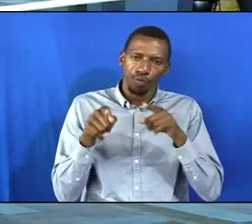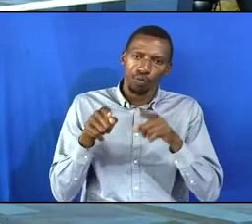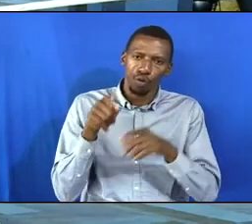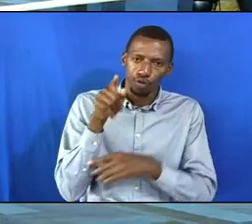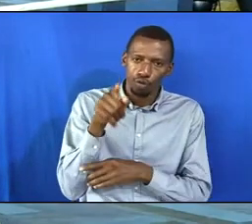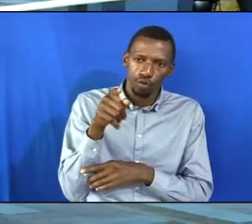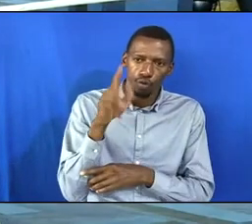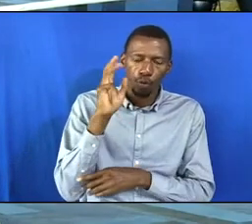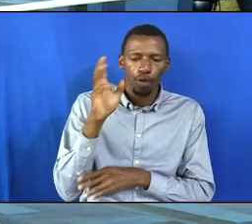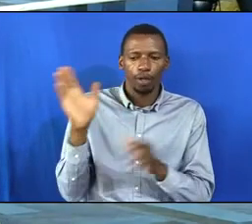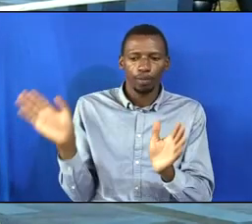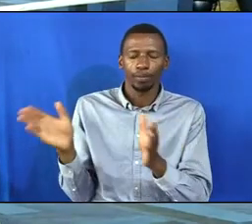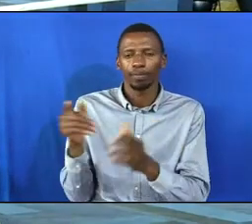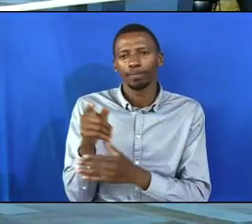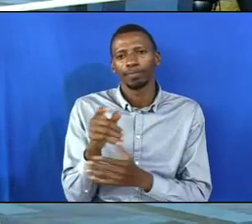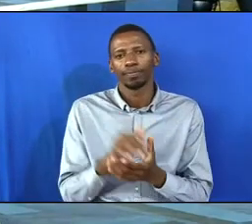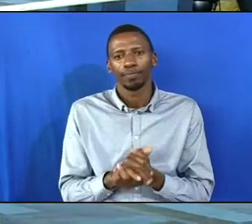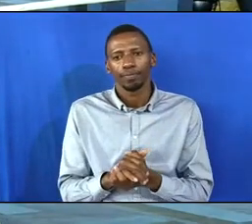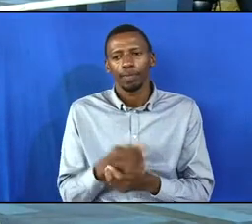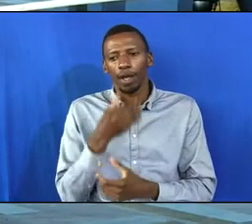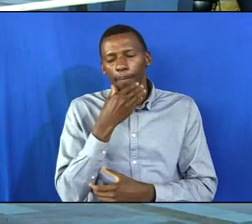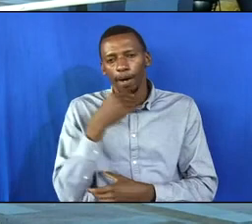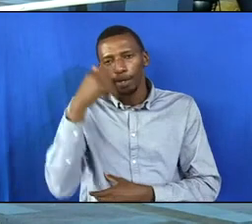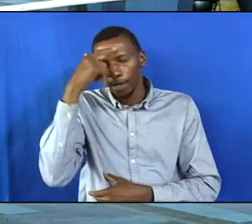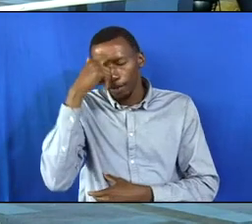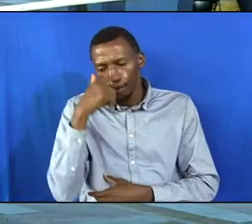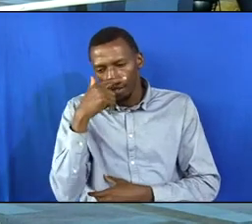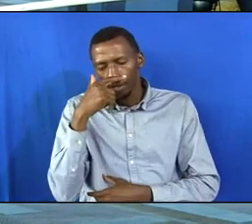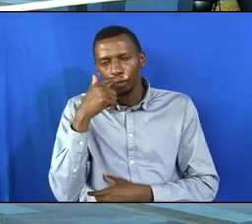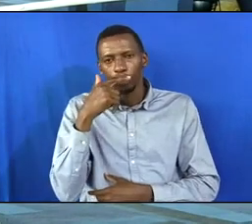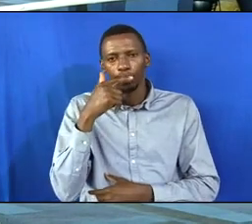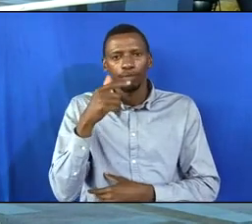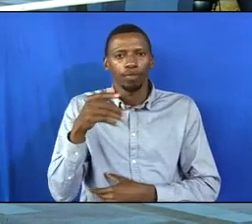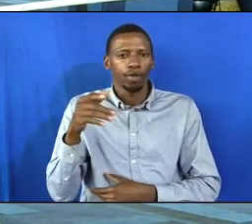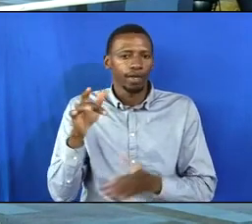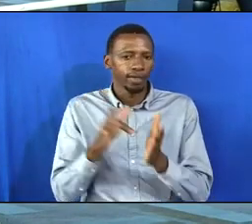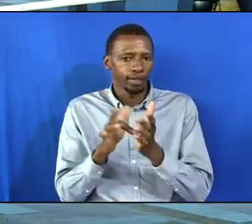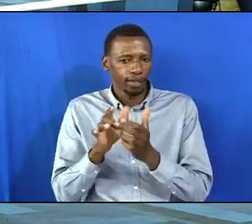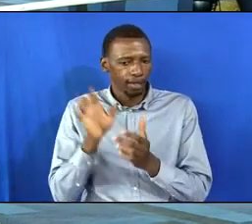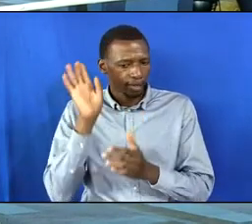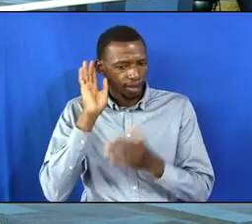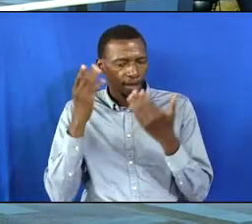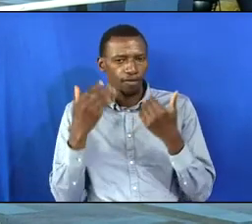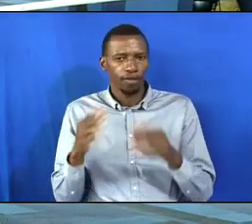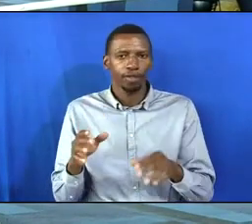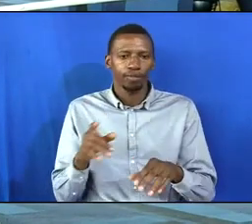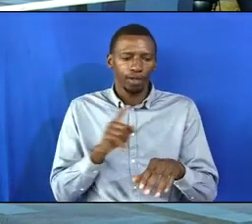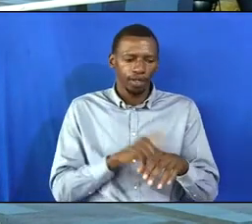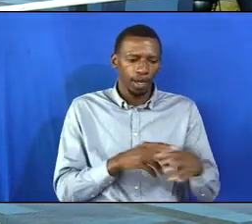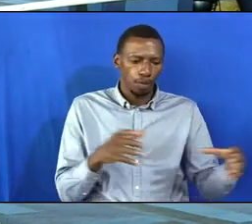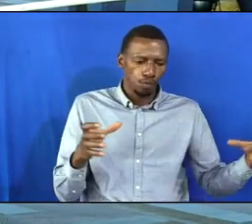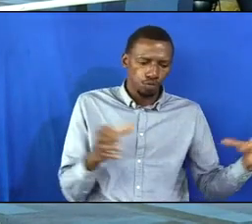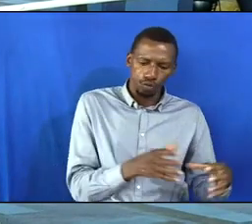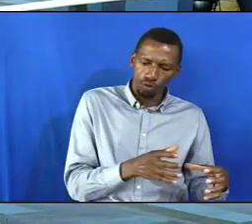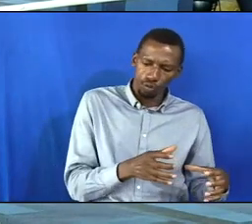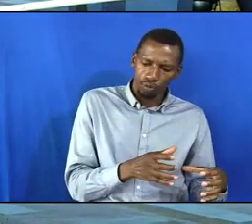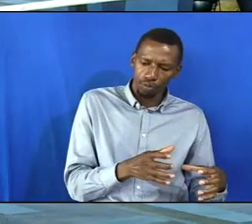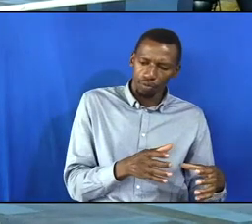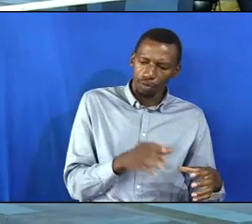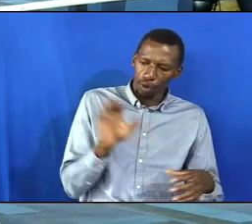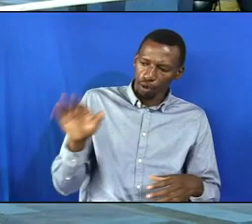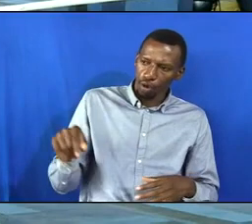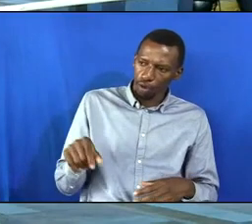the attention of Jesus, and as they call him, the Bible says, he threw his cloak